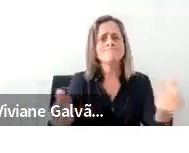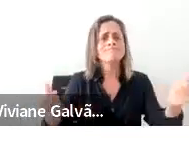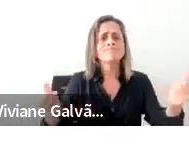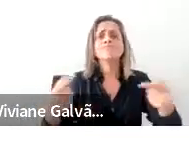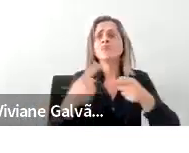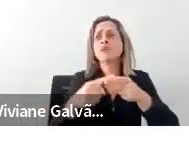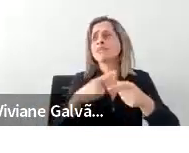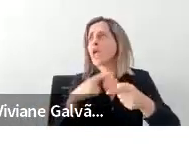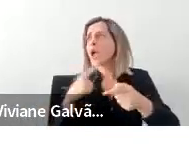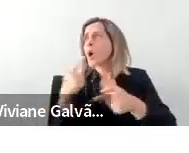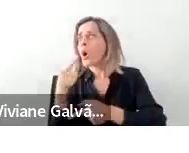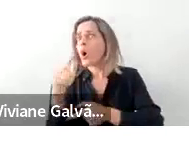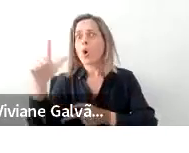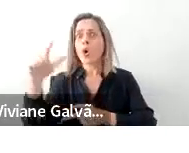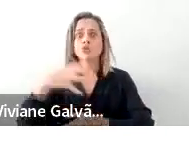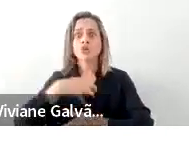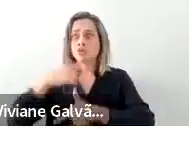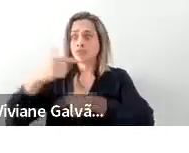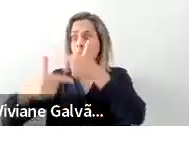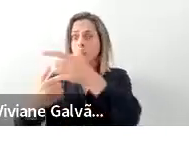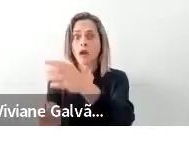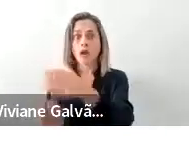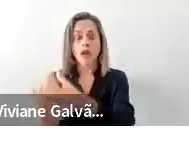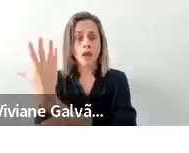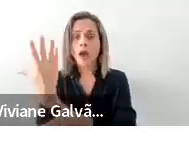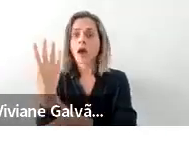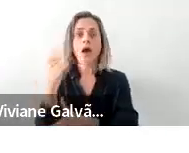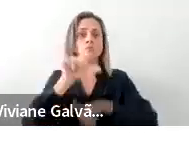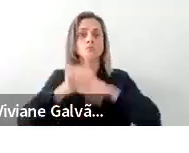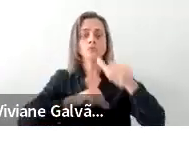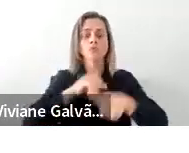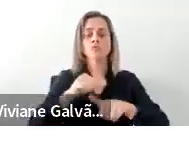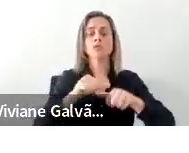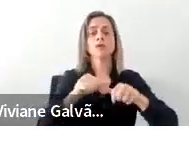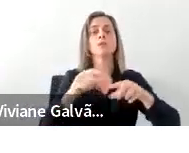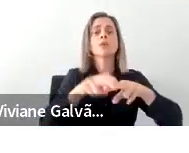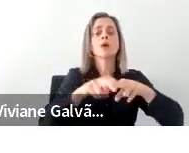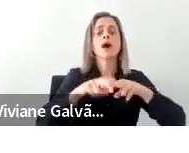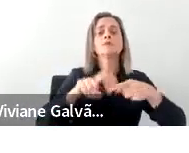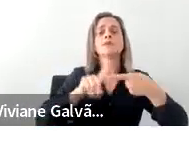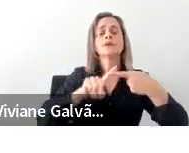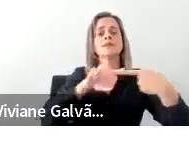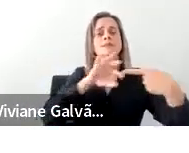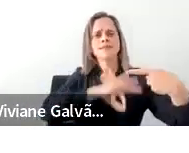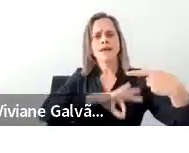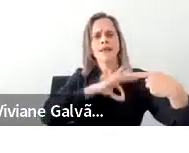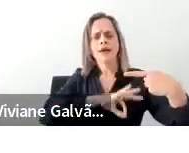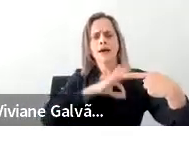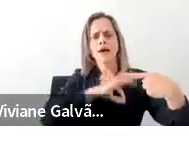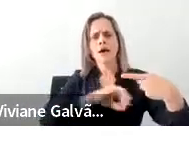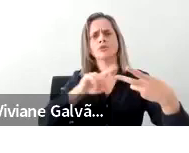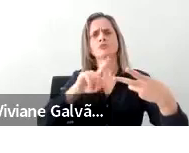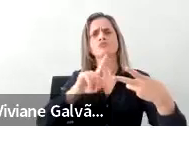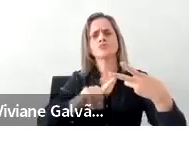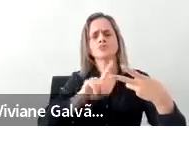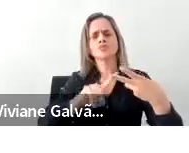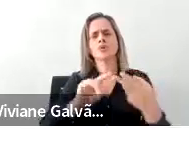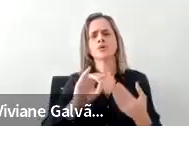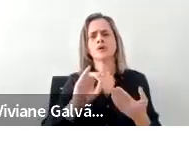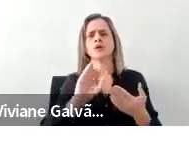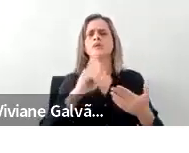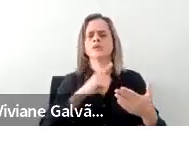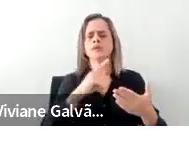value, price, profit, surplus value, all this sort of stuff, profits, it goes if you look at other forms